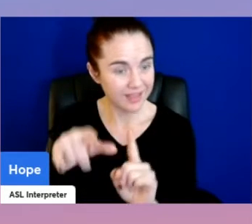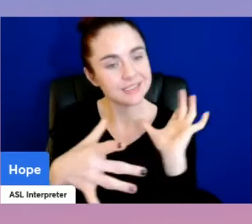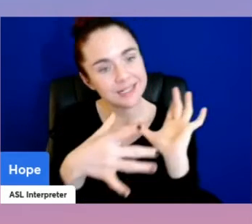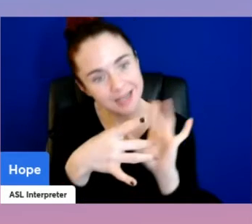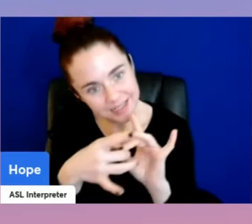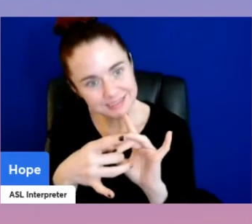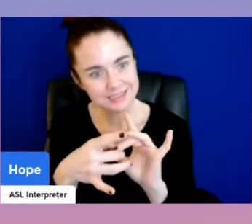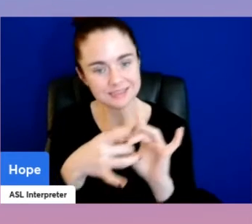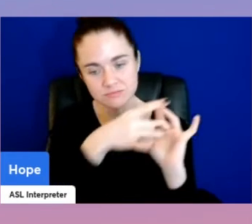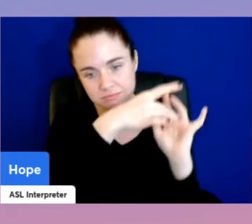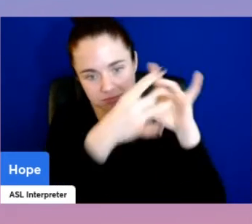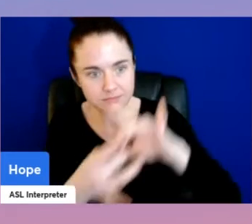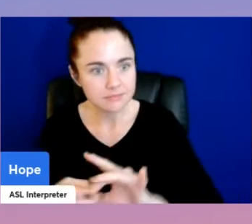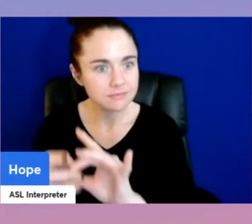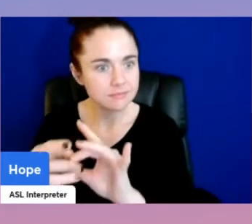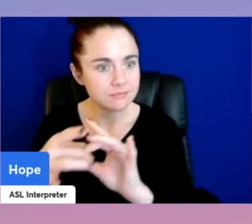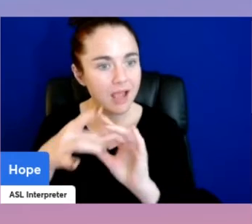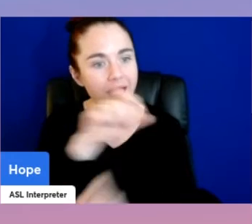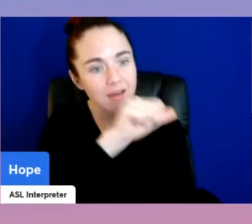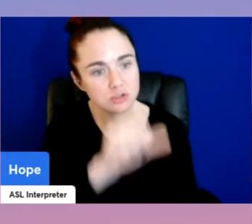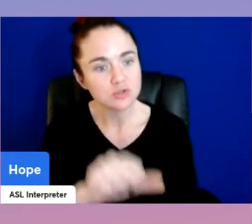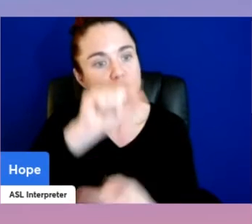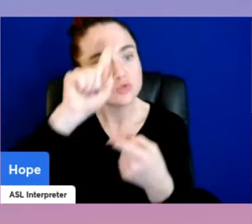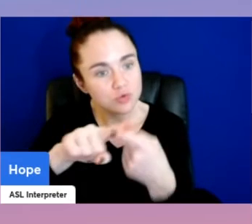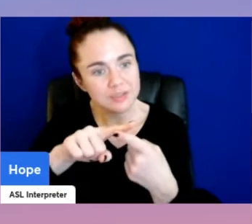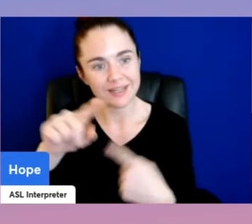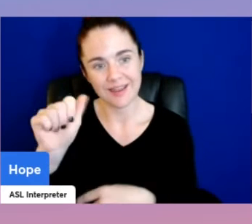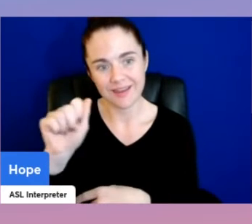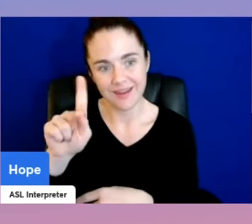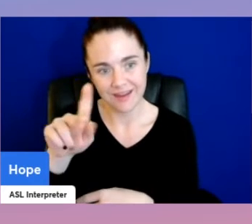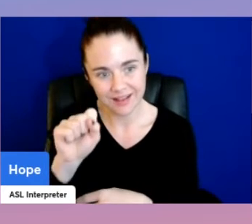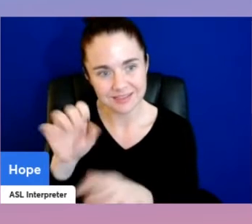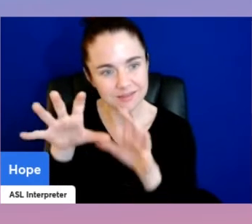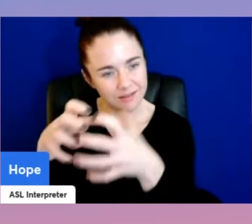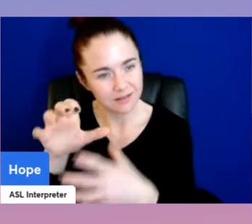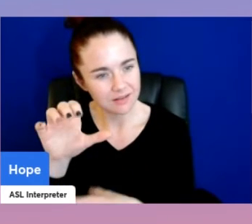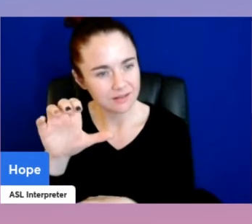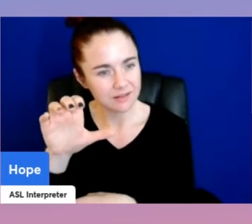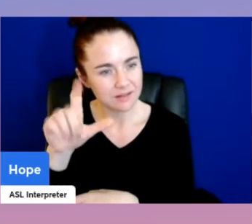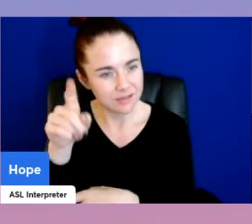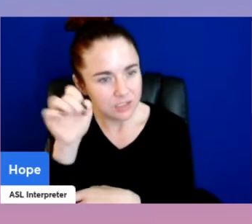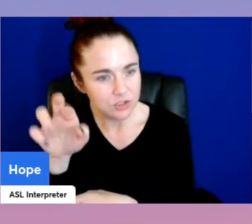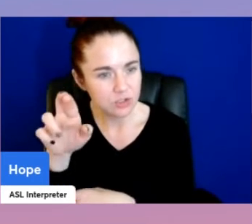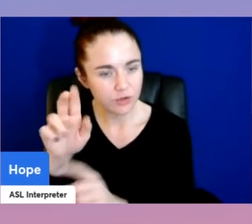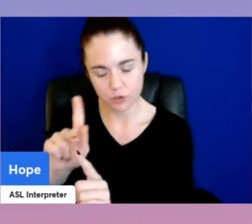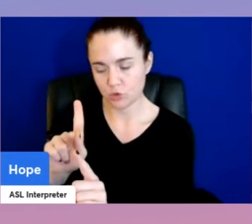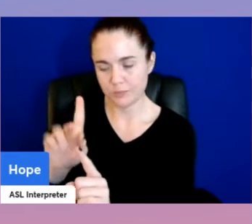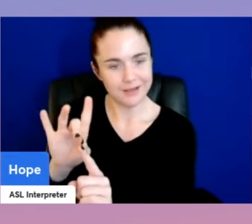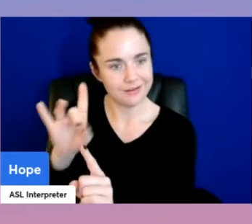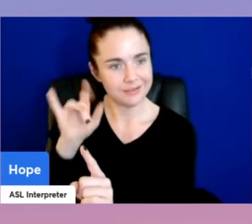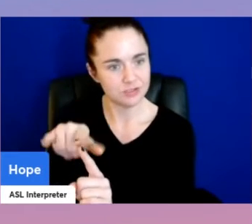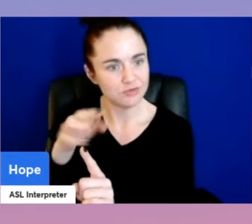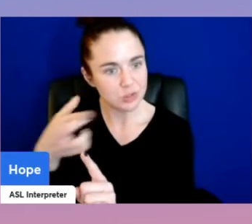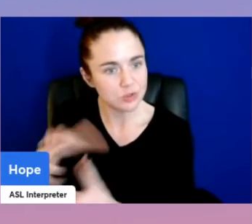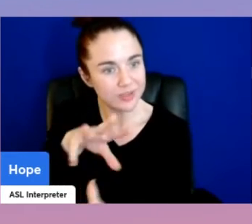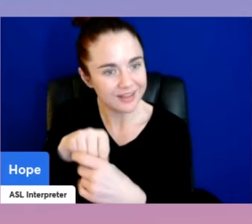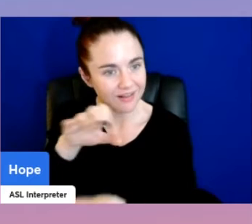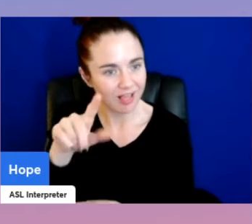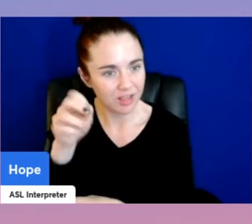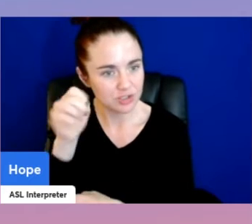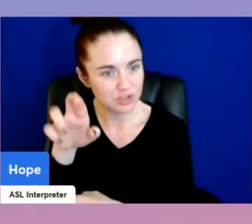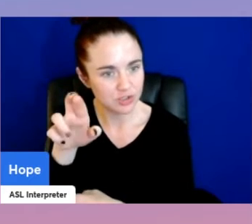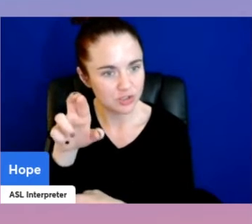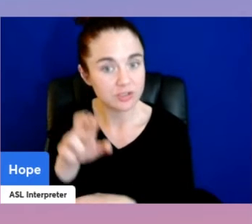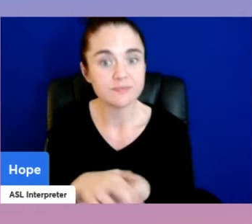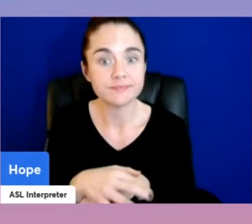connecting Azure to the AKS cluster, to the Kubernetes resources within the cluster. And as a result,